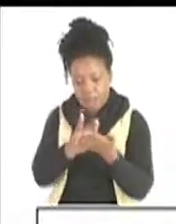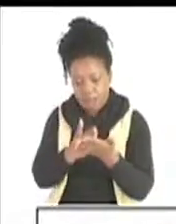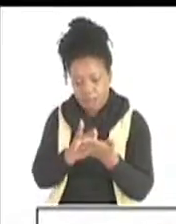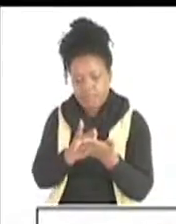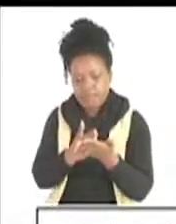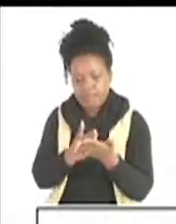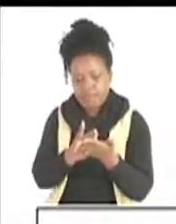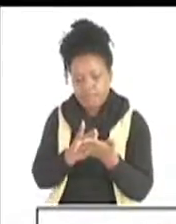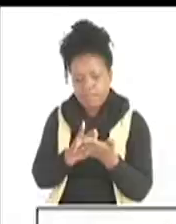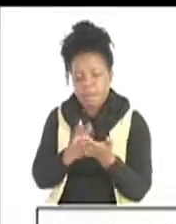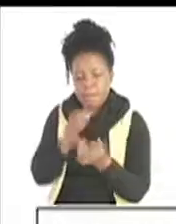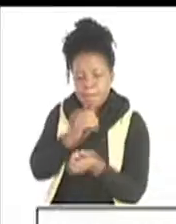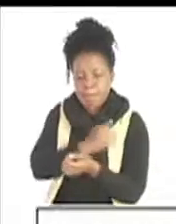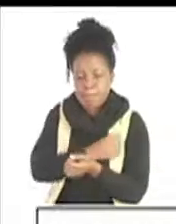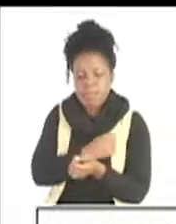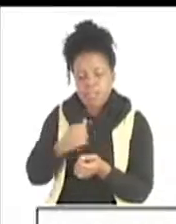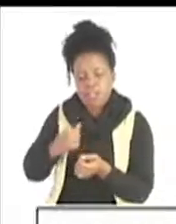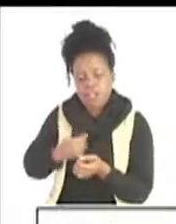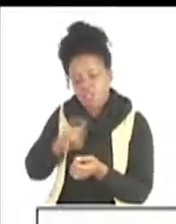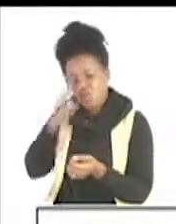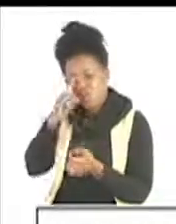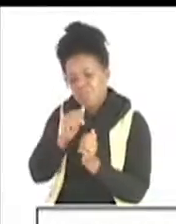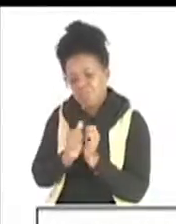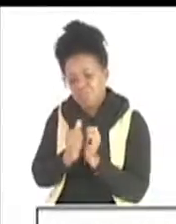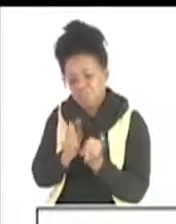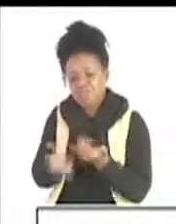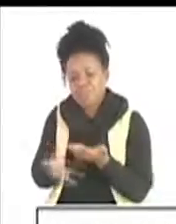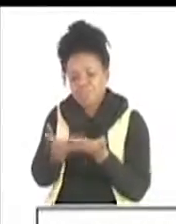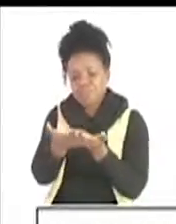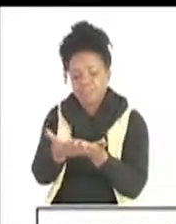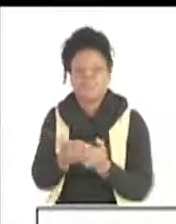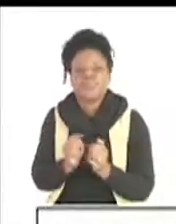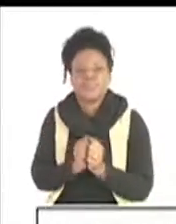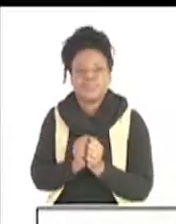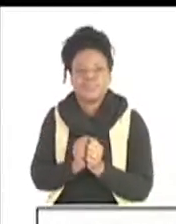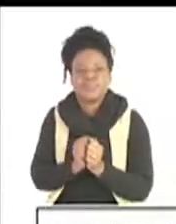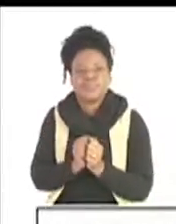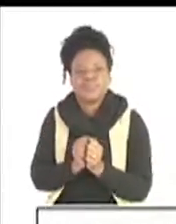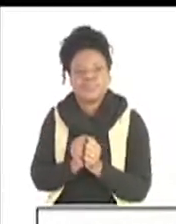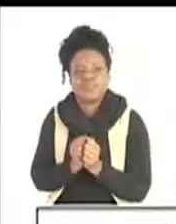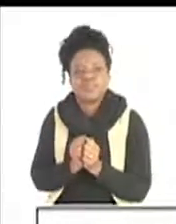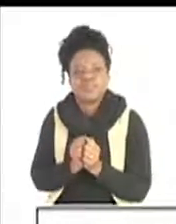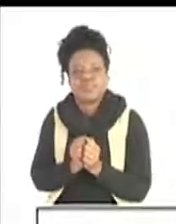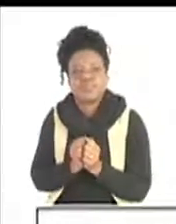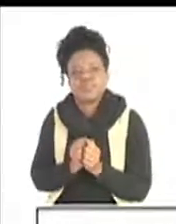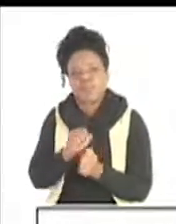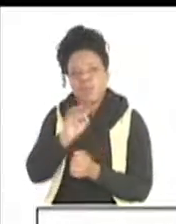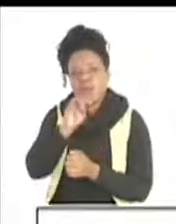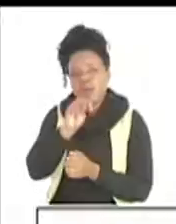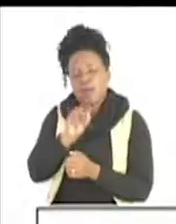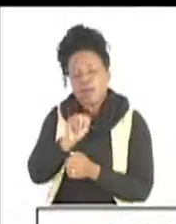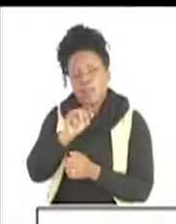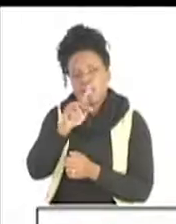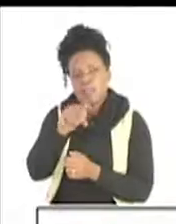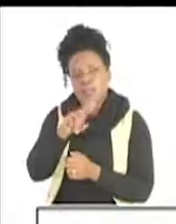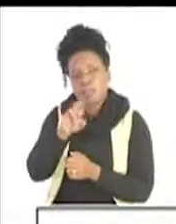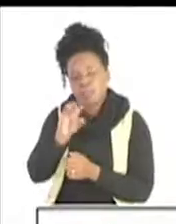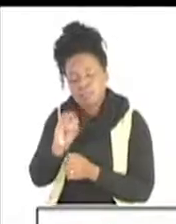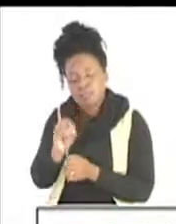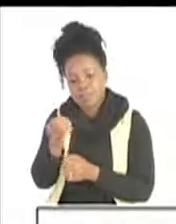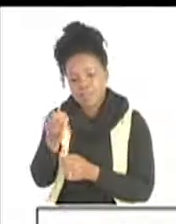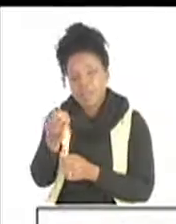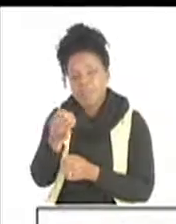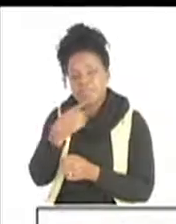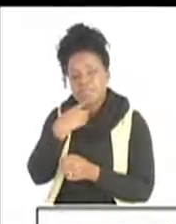ask Mommy and Daddy to finish it for you. Chanel, start. Paul had a